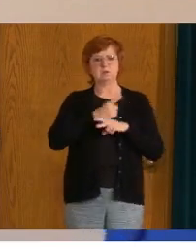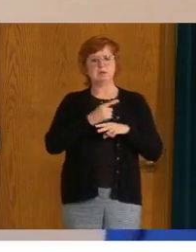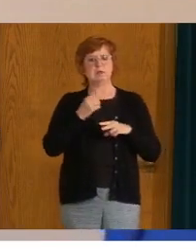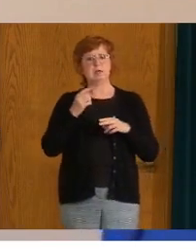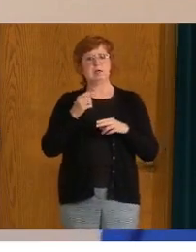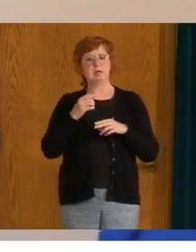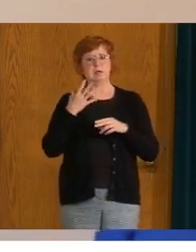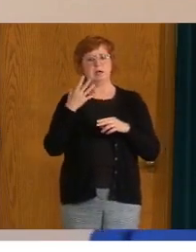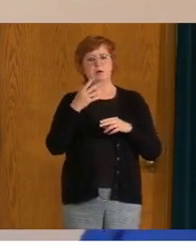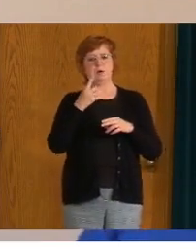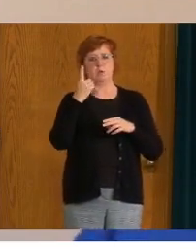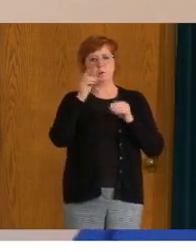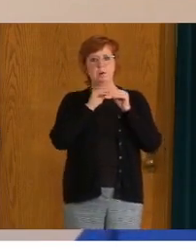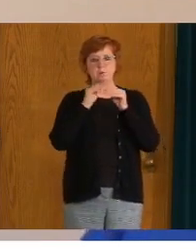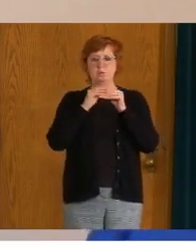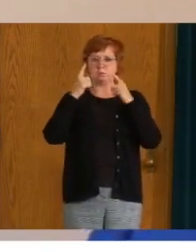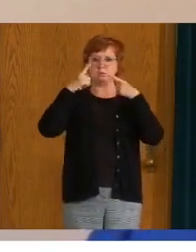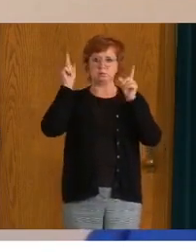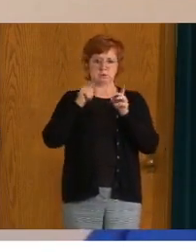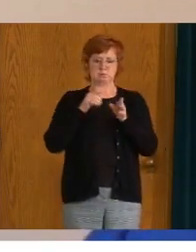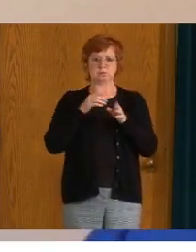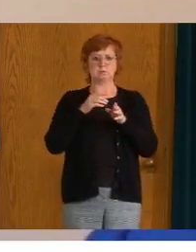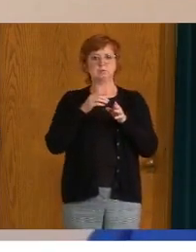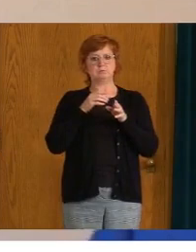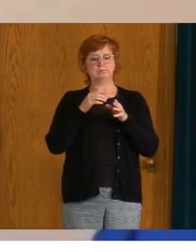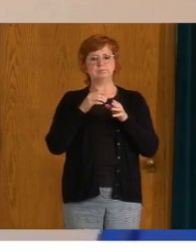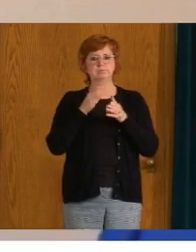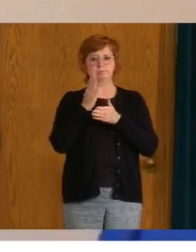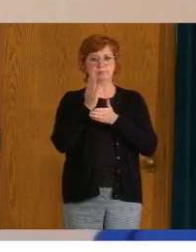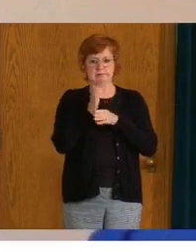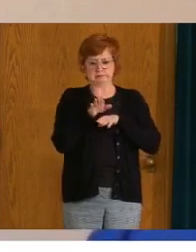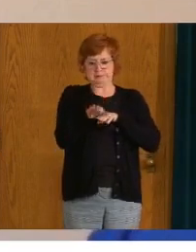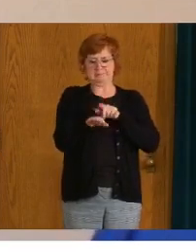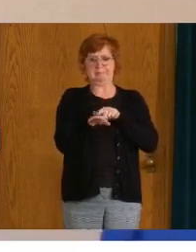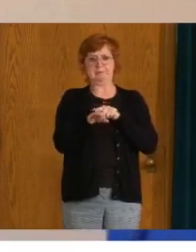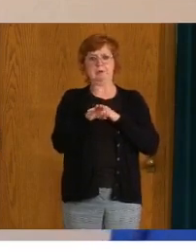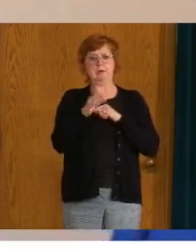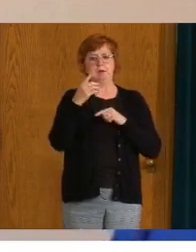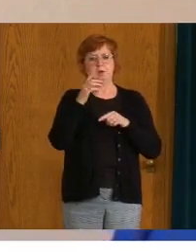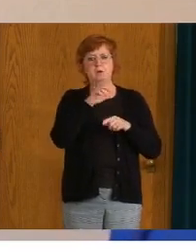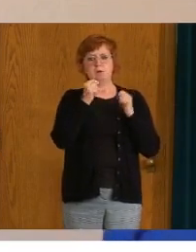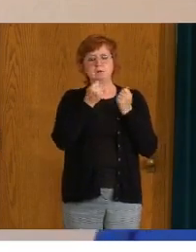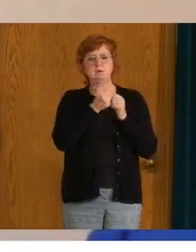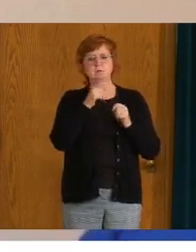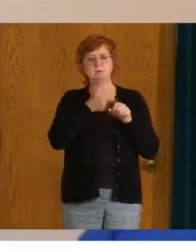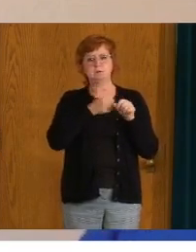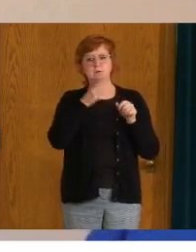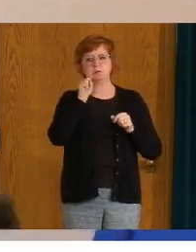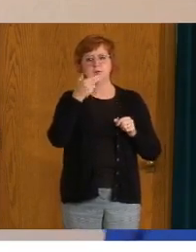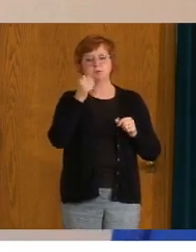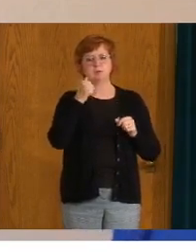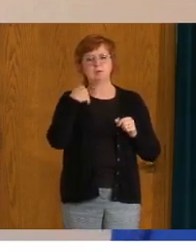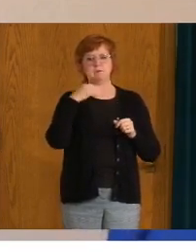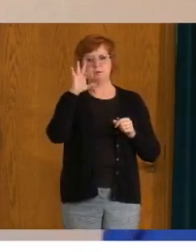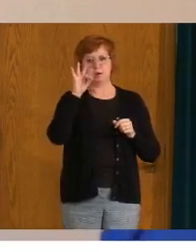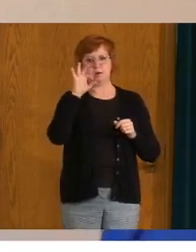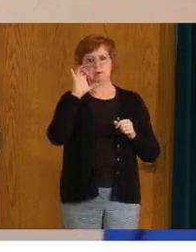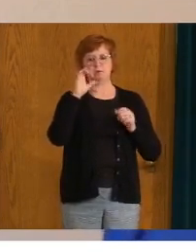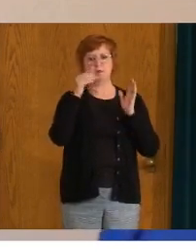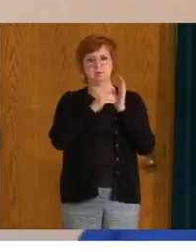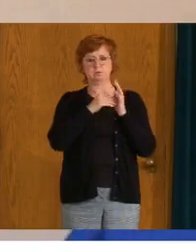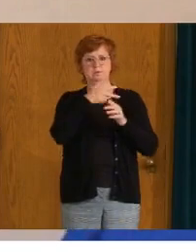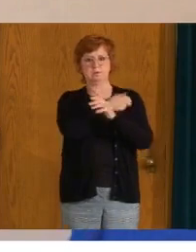campaign. To date, our teams have successfully delivered more than 900,000 vaccines across the province. We've had an amazing response from both our healthcare